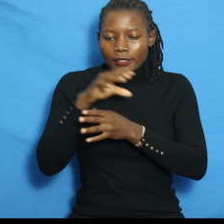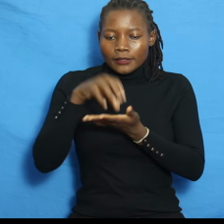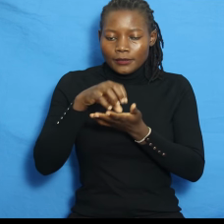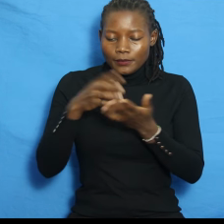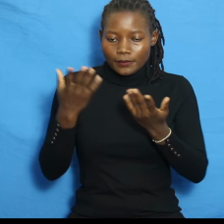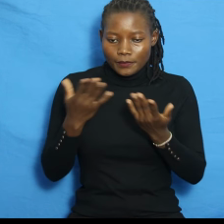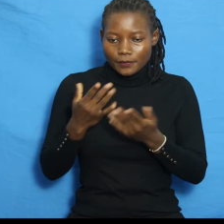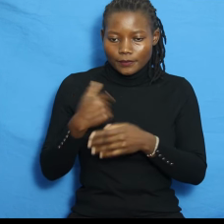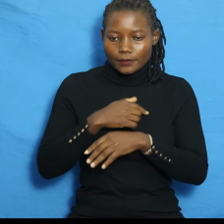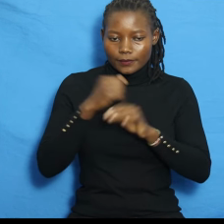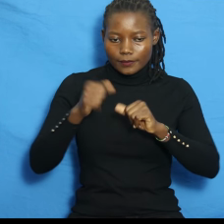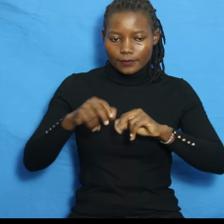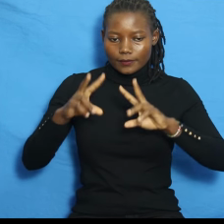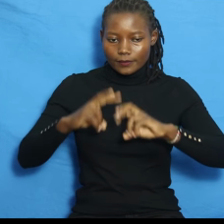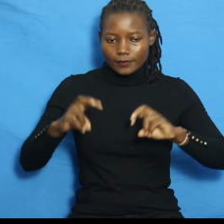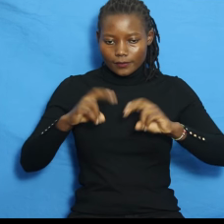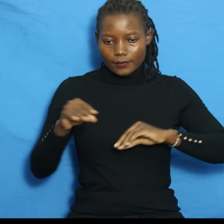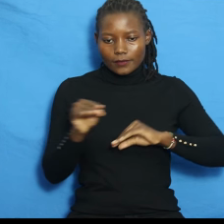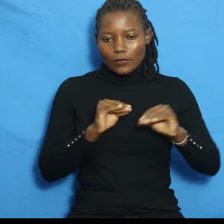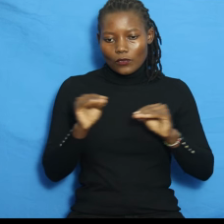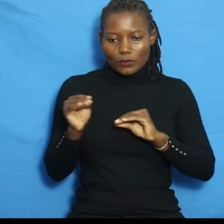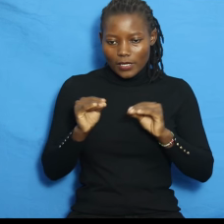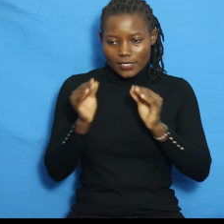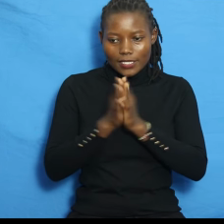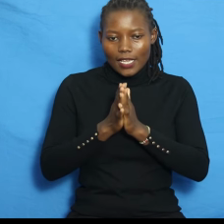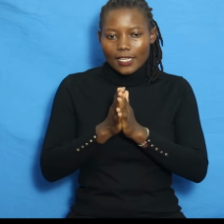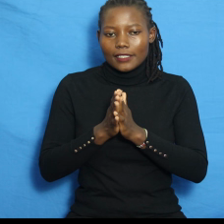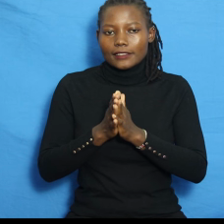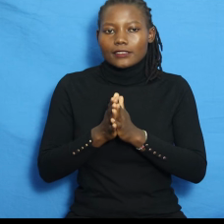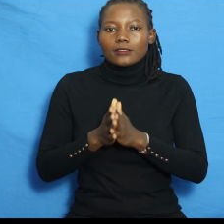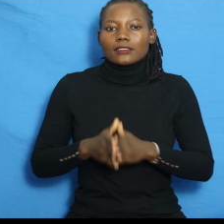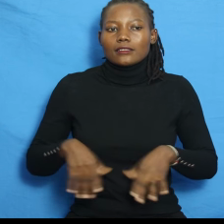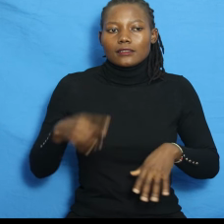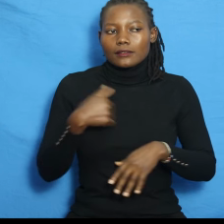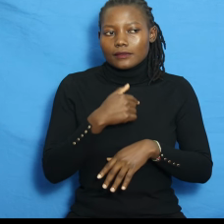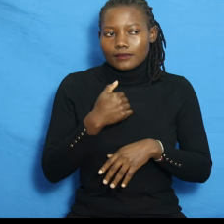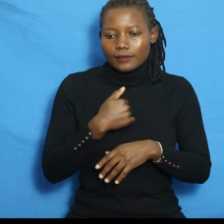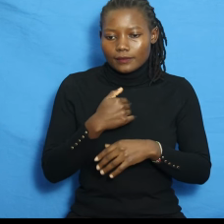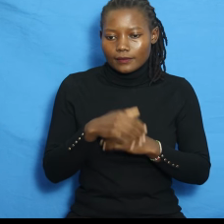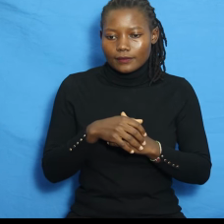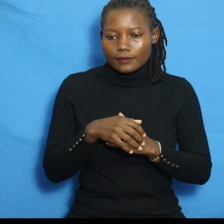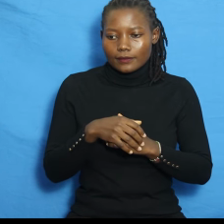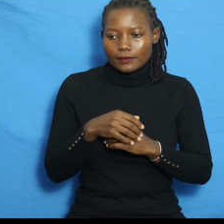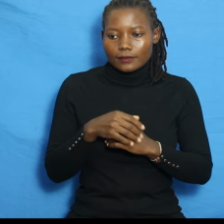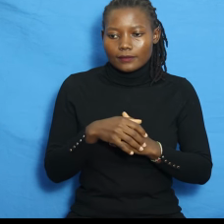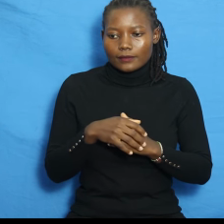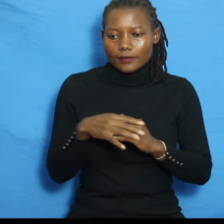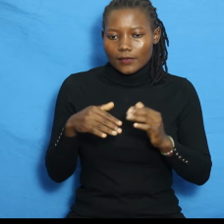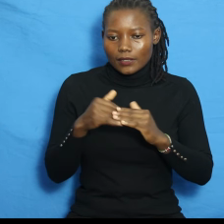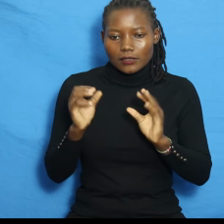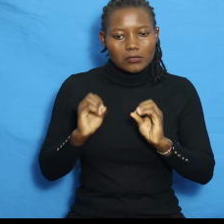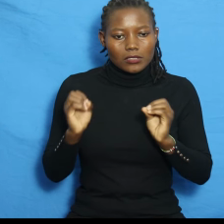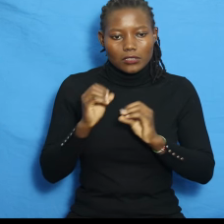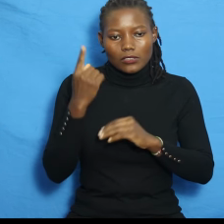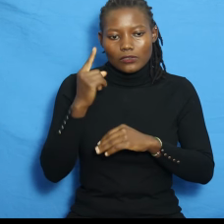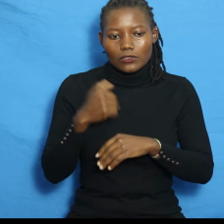we can analyze the movement. And these days we have phones, we have, really there is no excuse for somebody not being